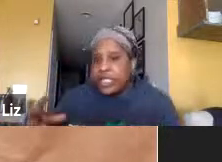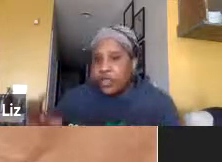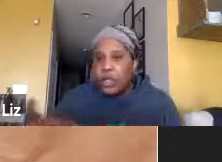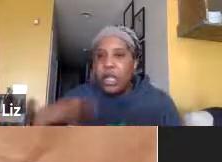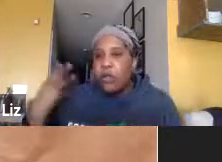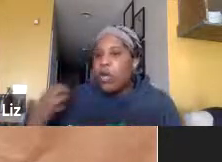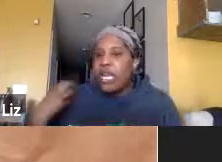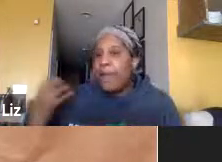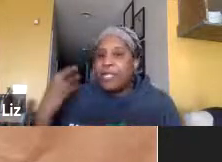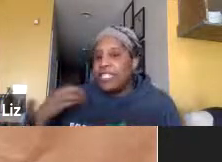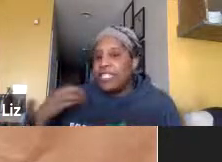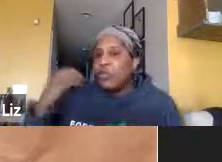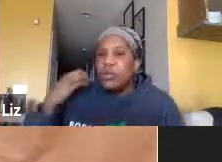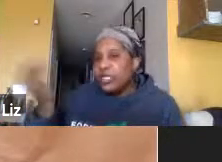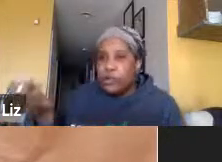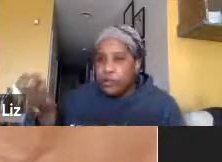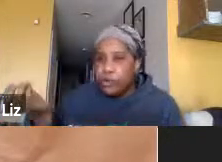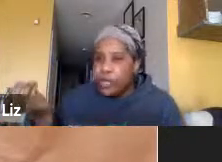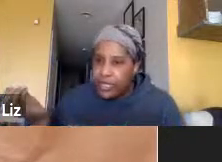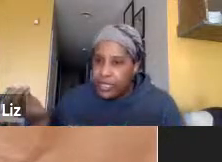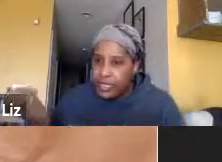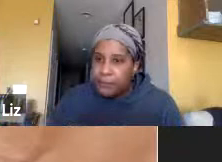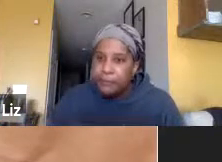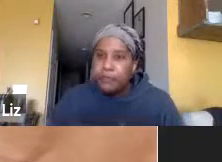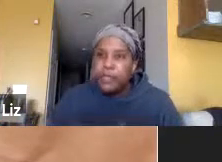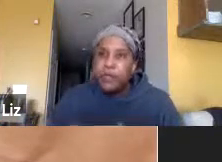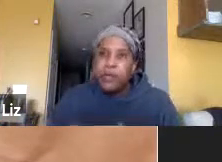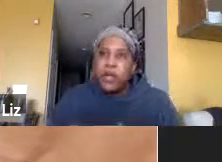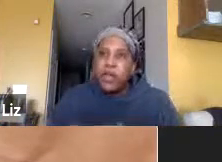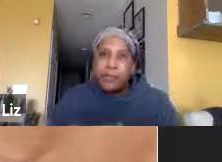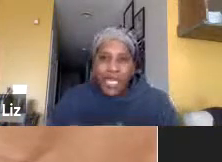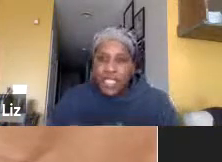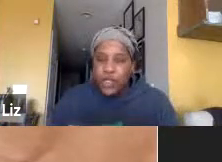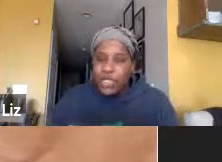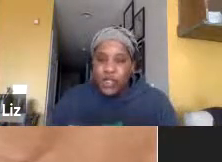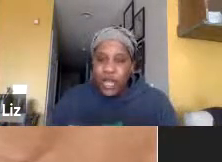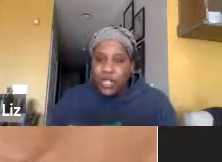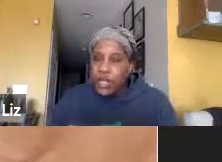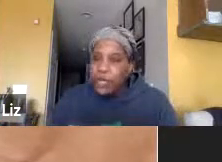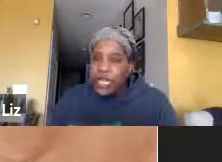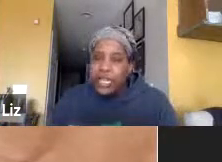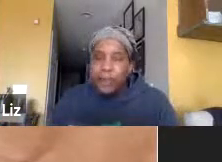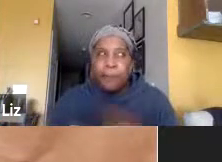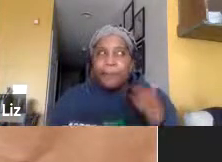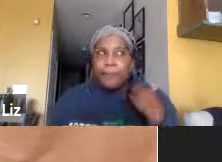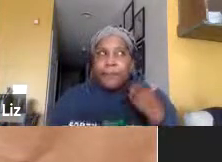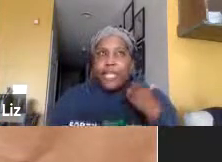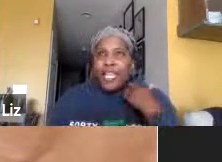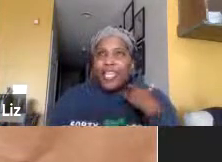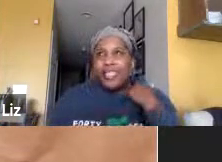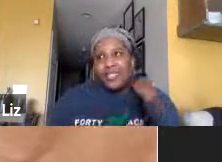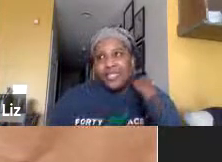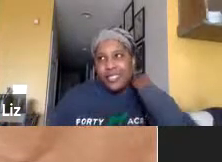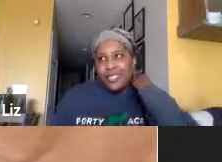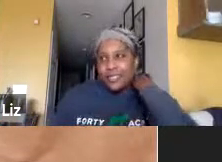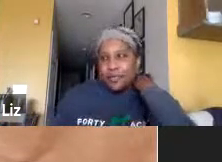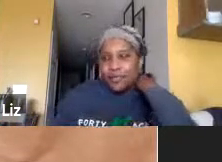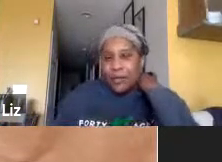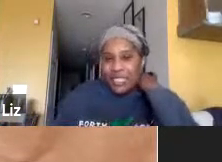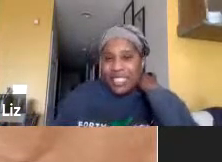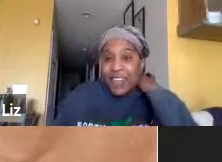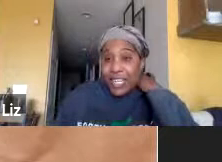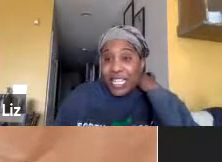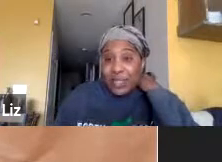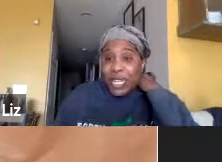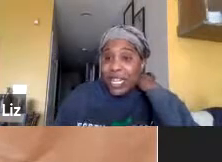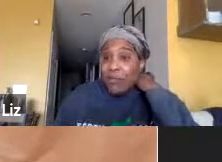never considered what happens if you don't sell through all this. And we were calling pantries to try to donate it. And